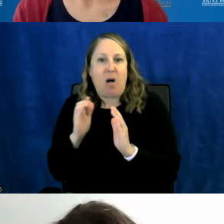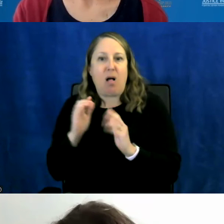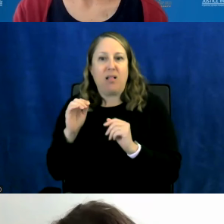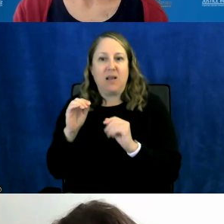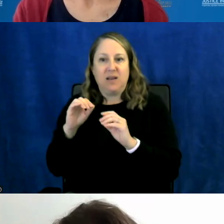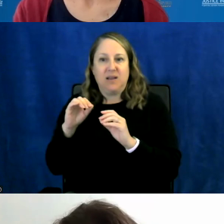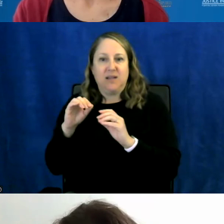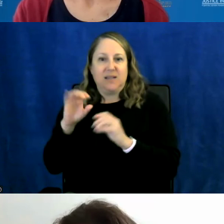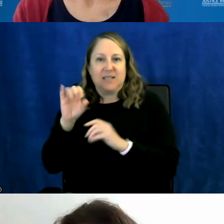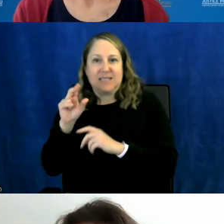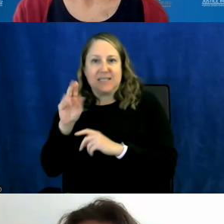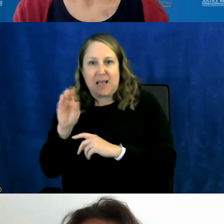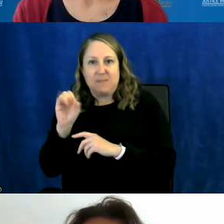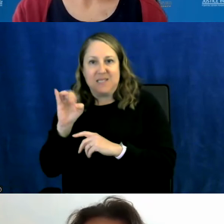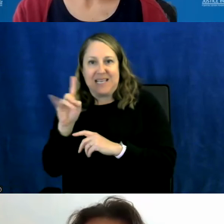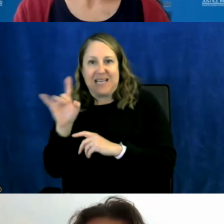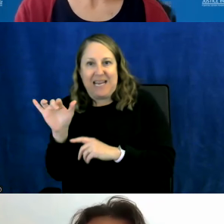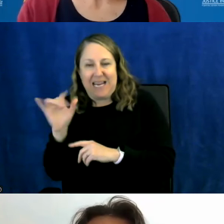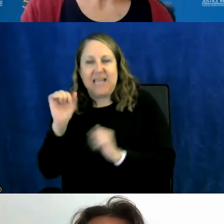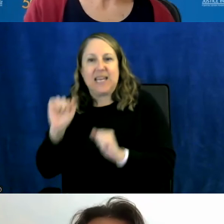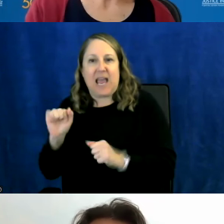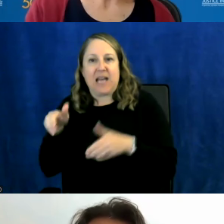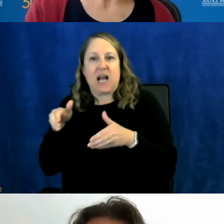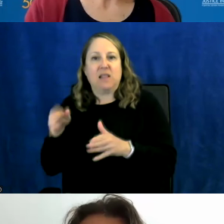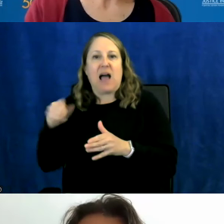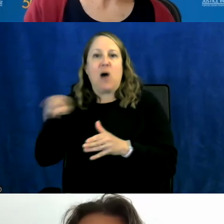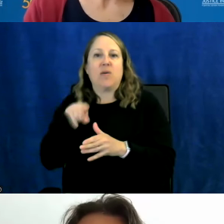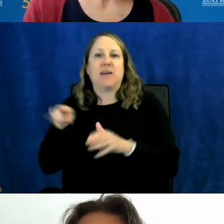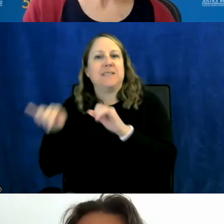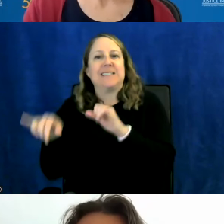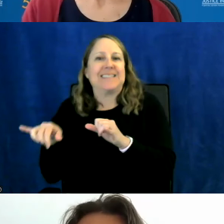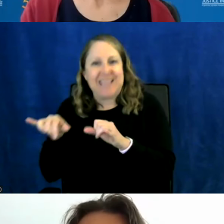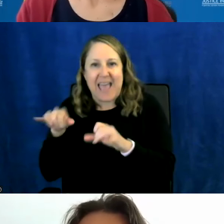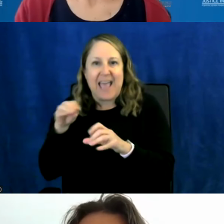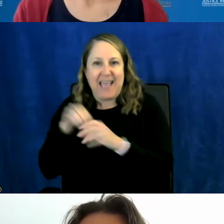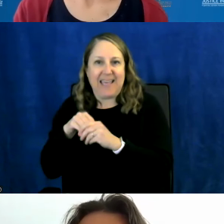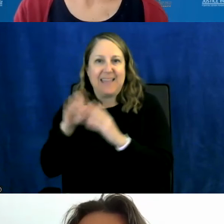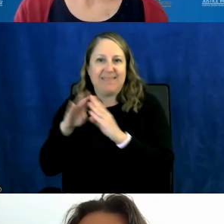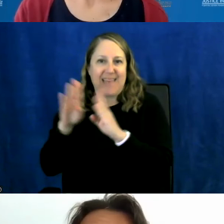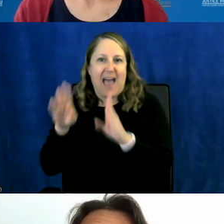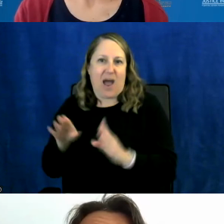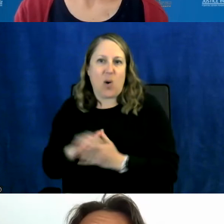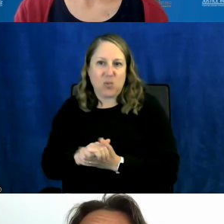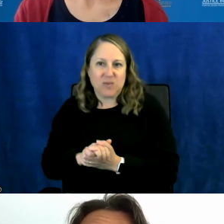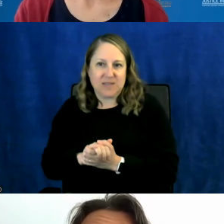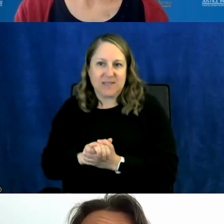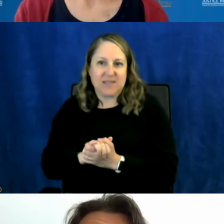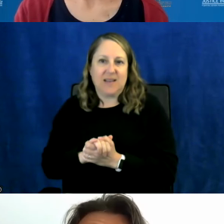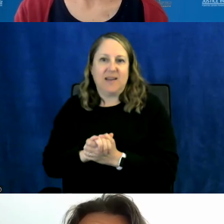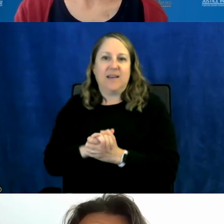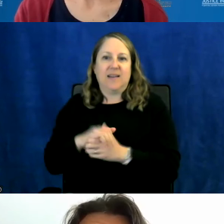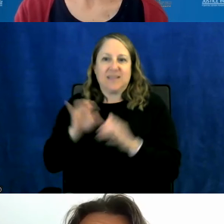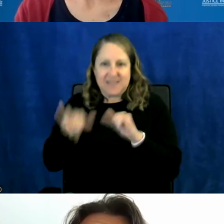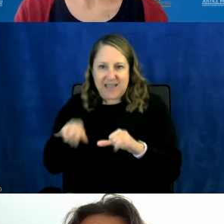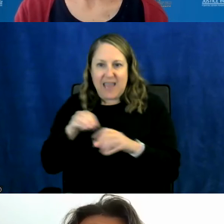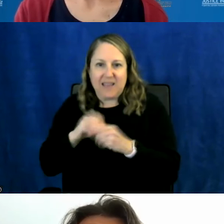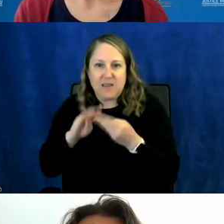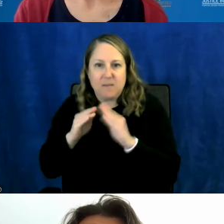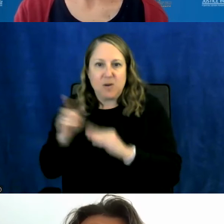subsidy can allow them to stay in the house that they're choosing to be in, that is in that community where they hope to